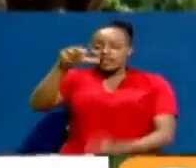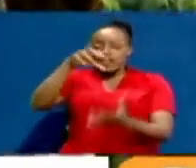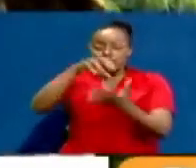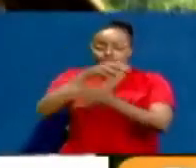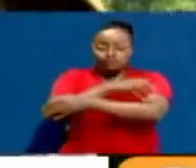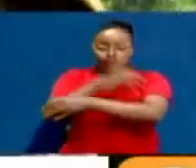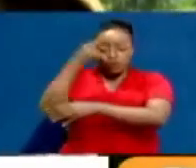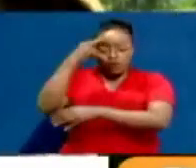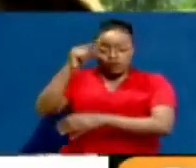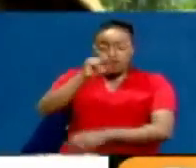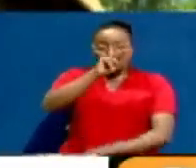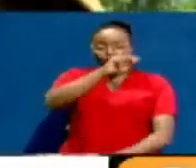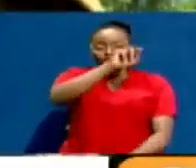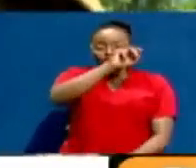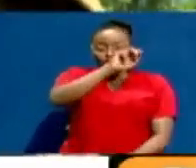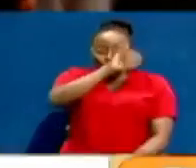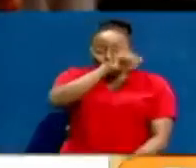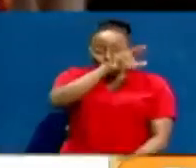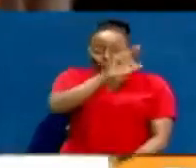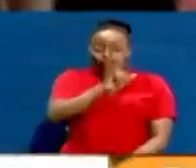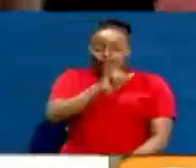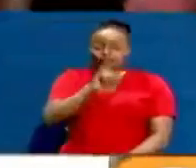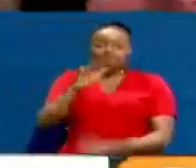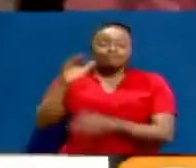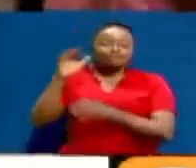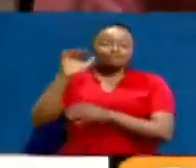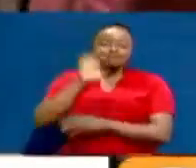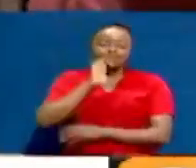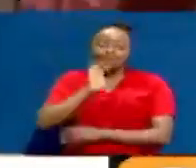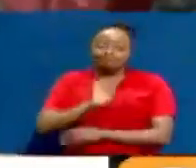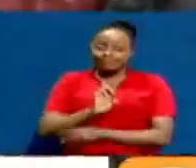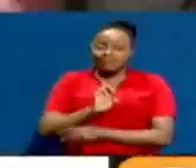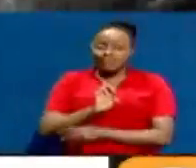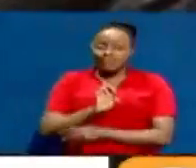for the cultural Njuri Njeke elders.